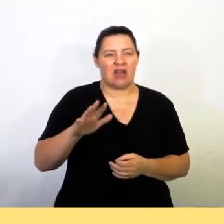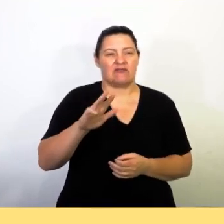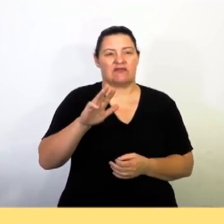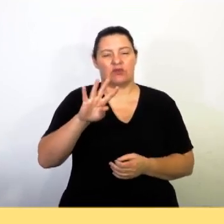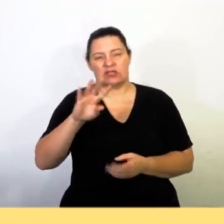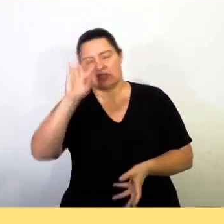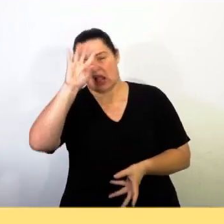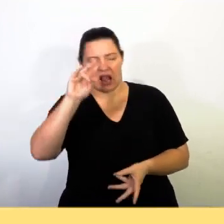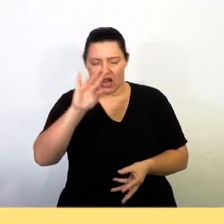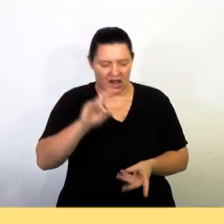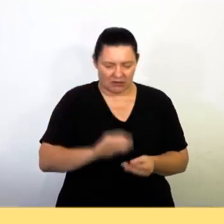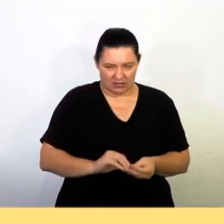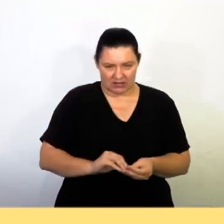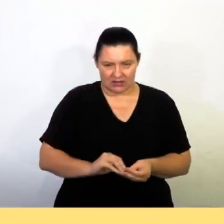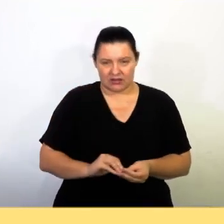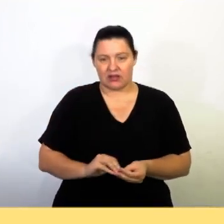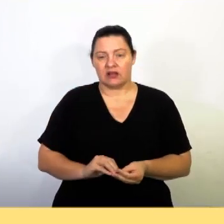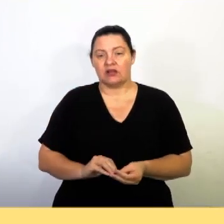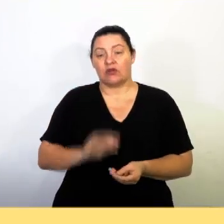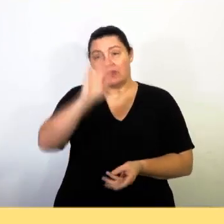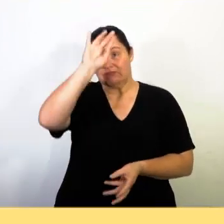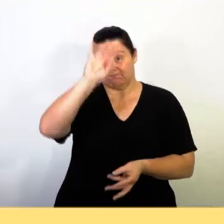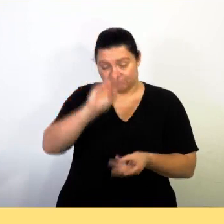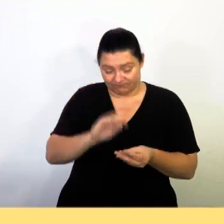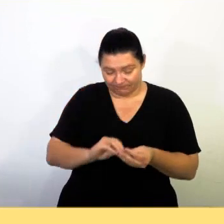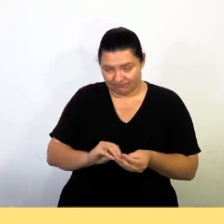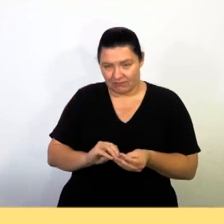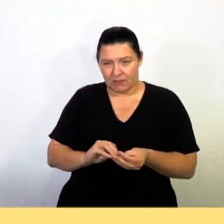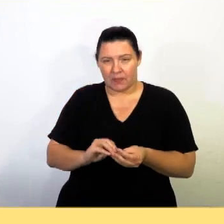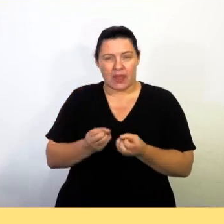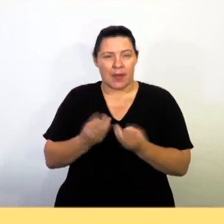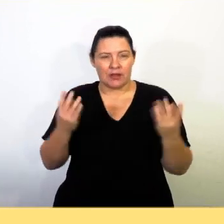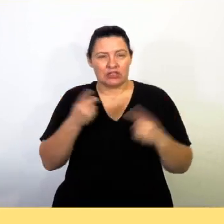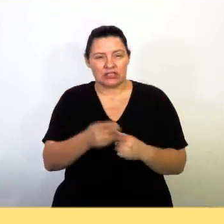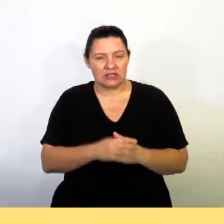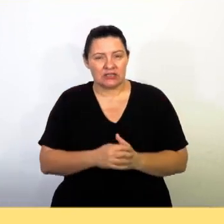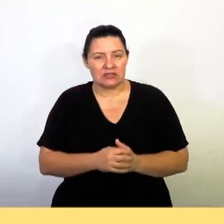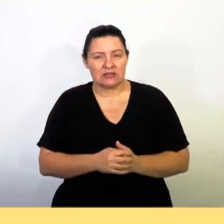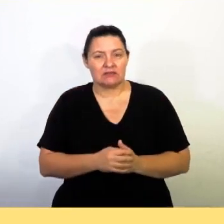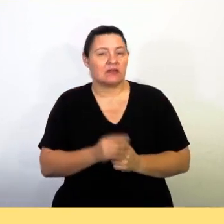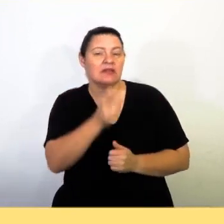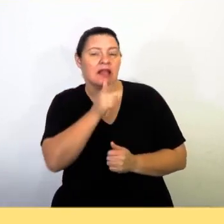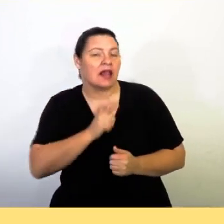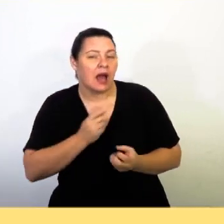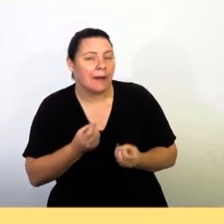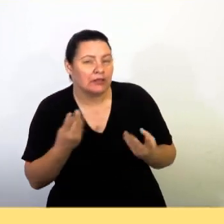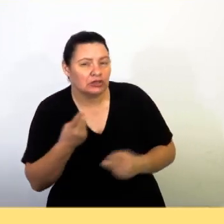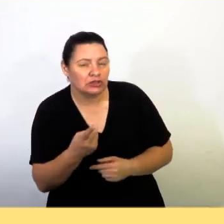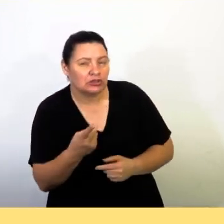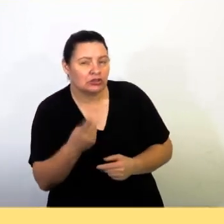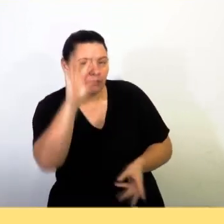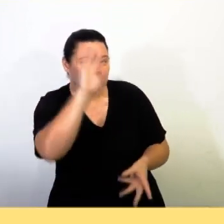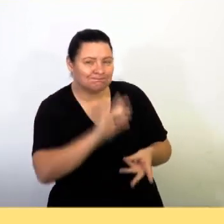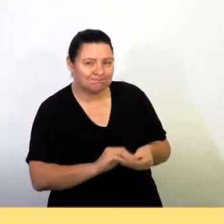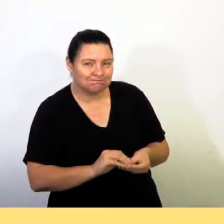then the 40. Your total should give you an amount of, please punch that in the calculator, tell me how much